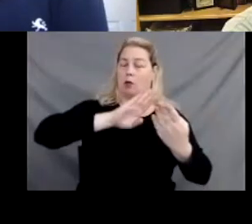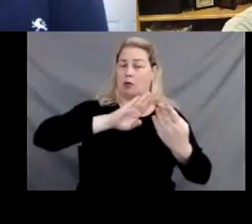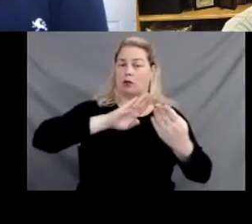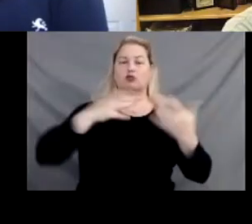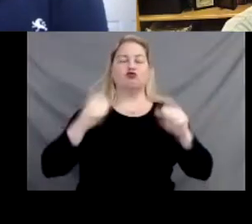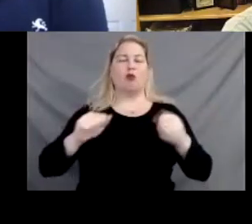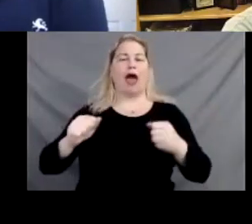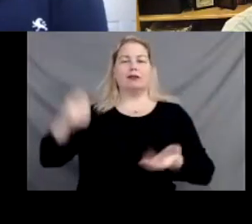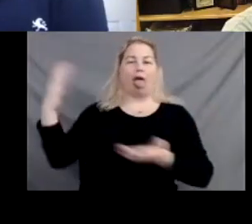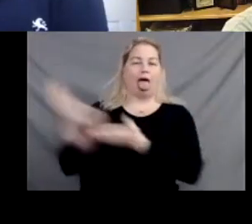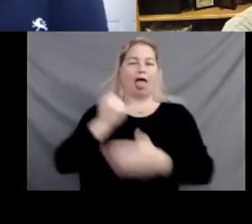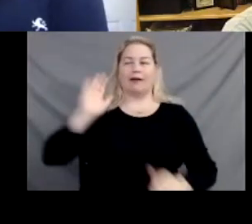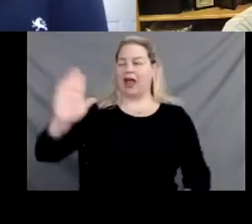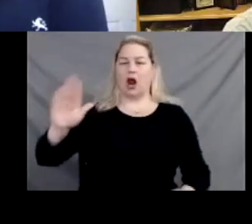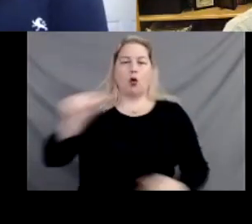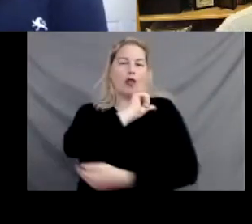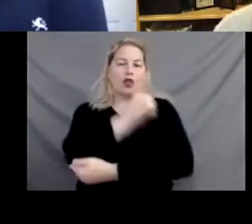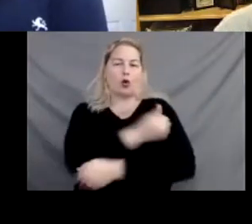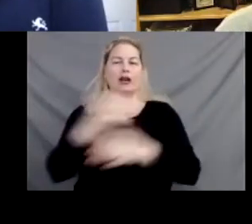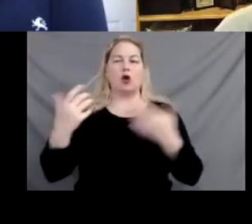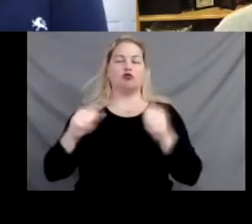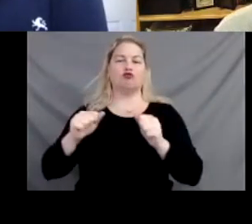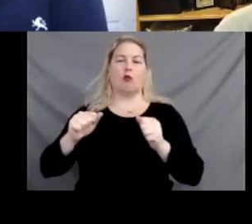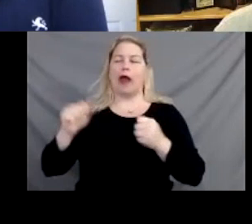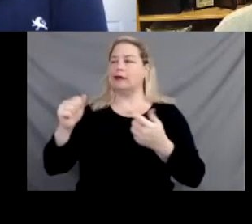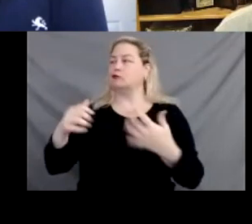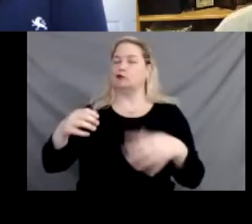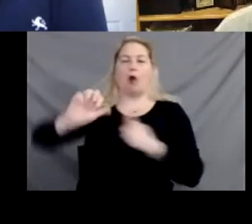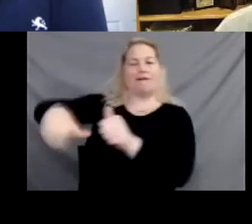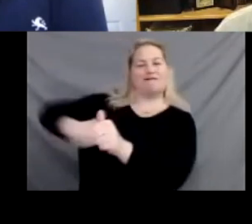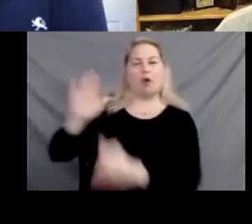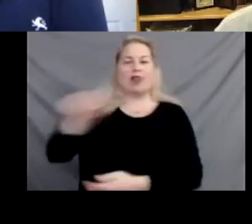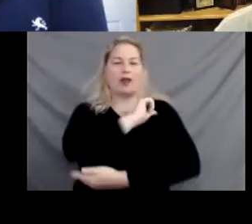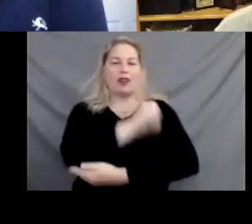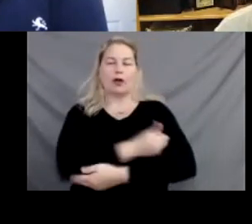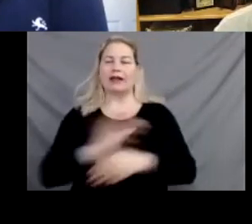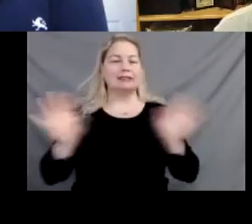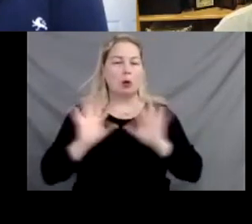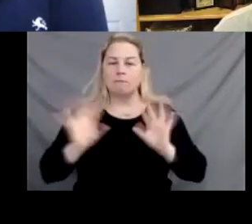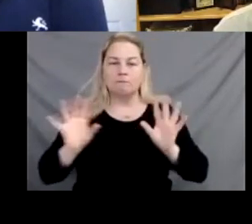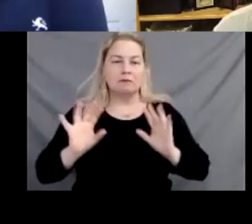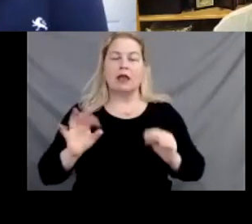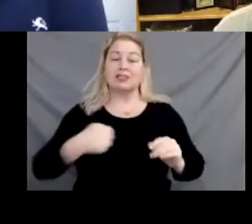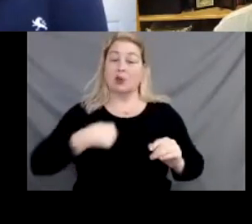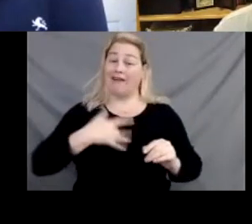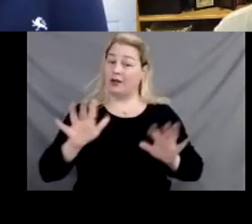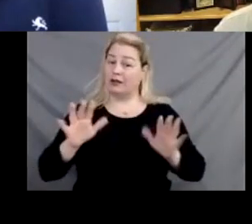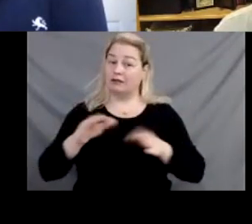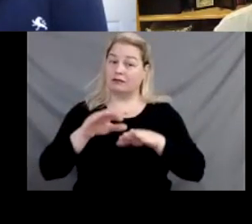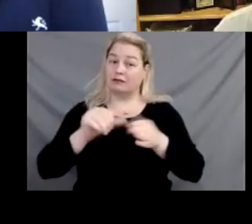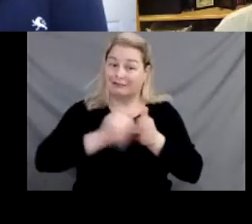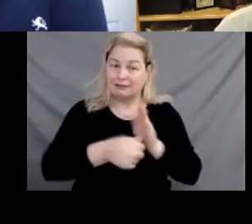their authority or go around them. So let's, I would say, slow down and see